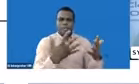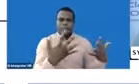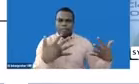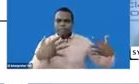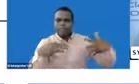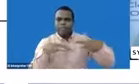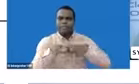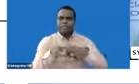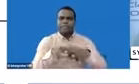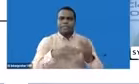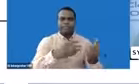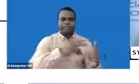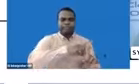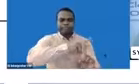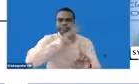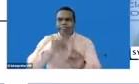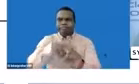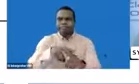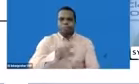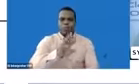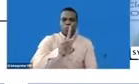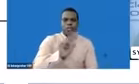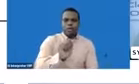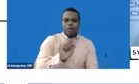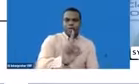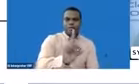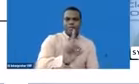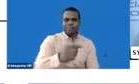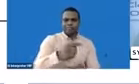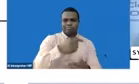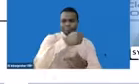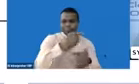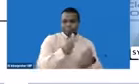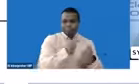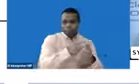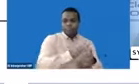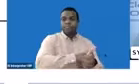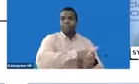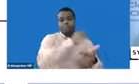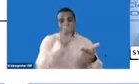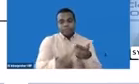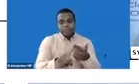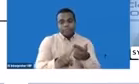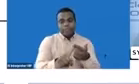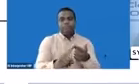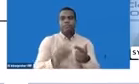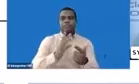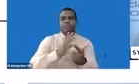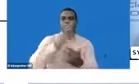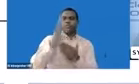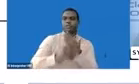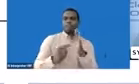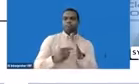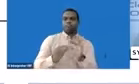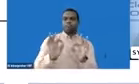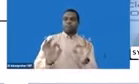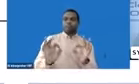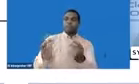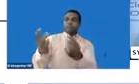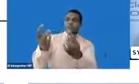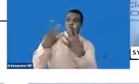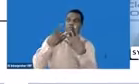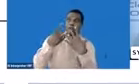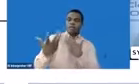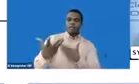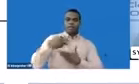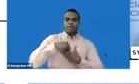the curriculum is about understanding feedback. So it addresses the importance of user feedback and allows for discussion on user feedback